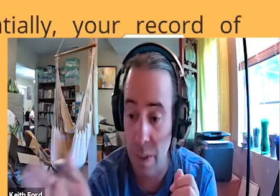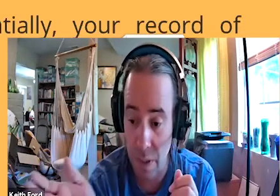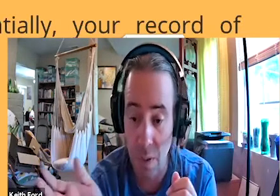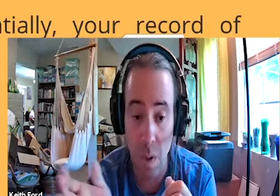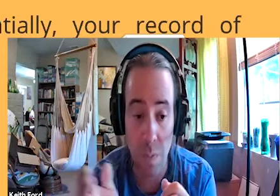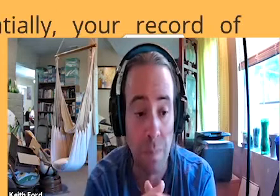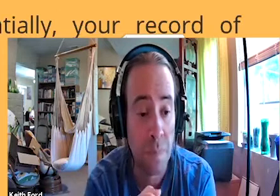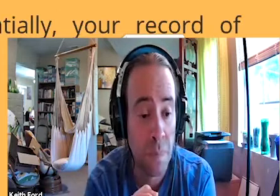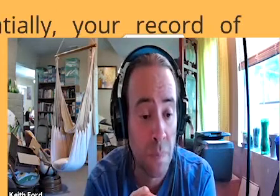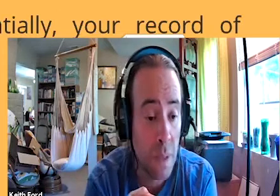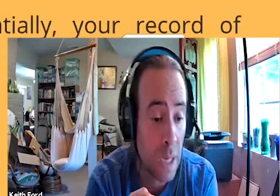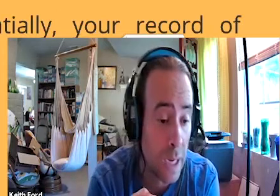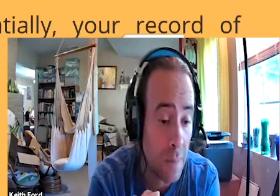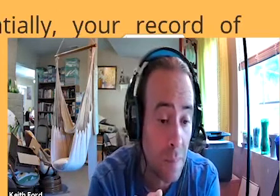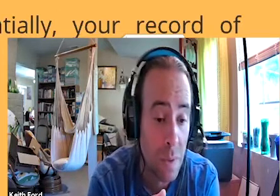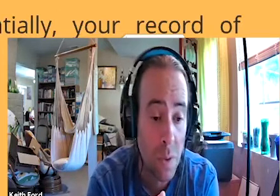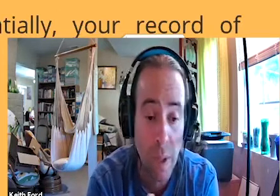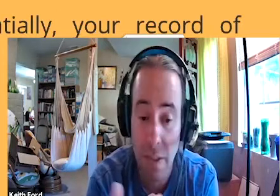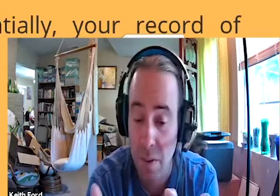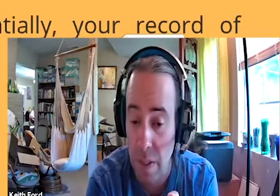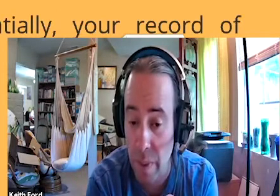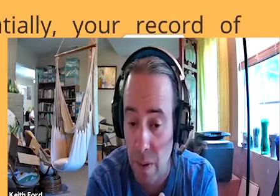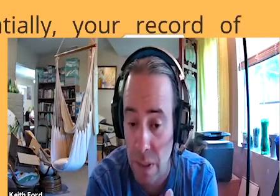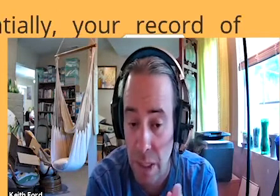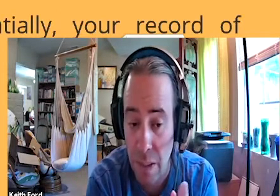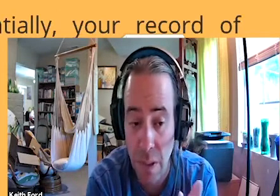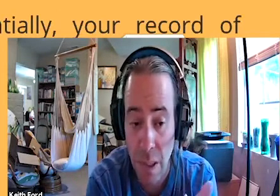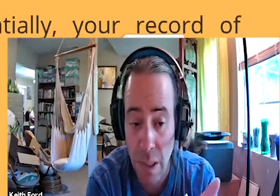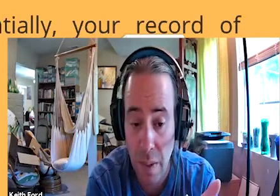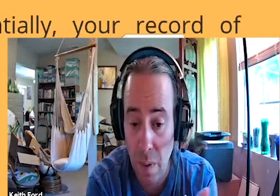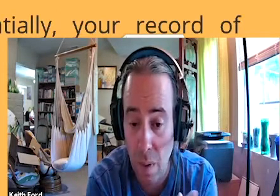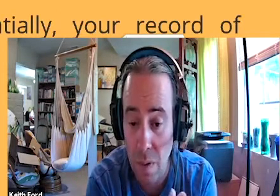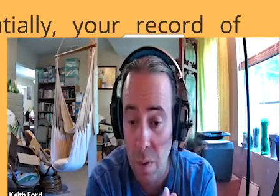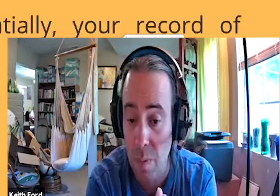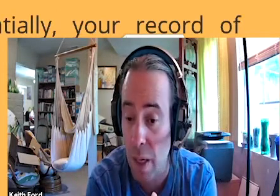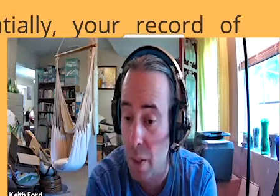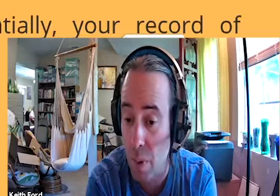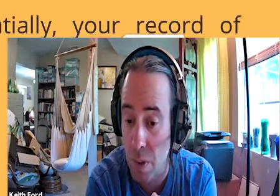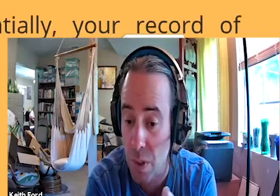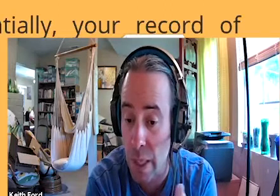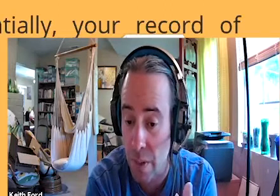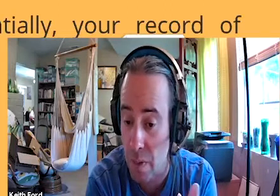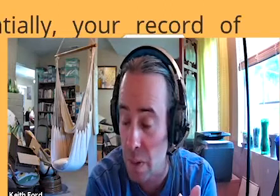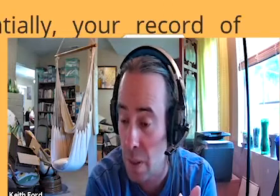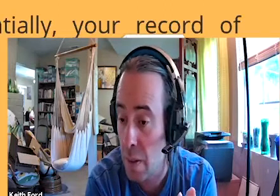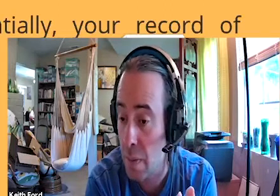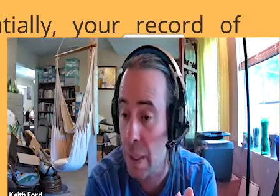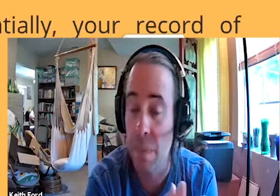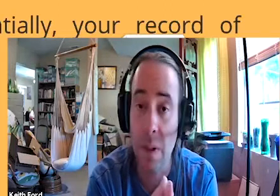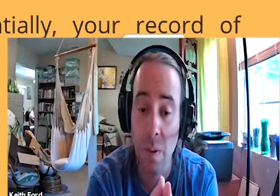grievance, which Ria is going to go over. Your rights to transparency in regards to your personnel